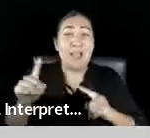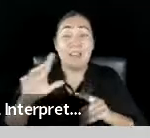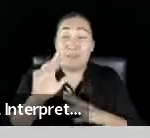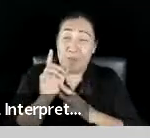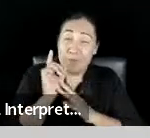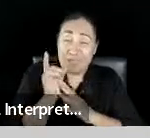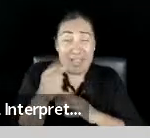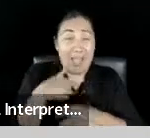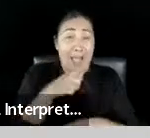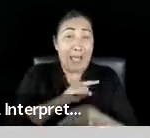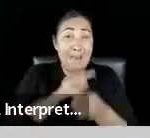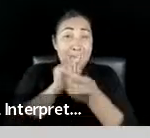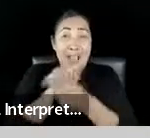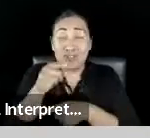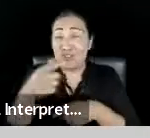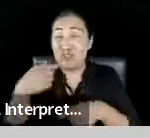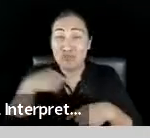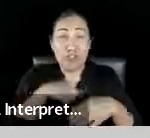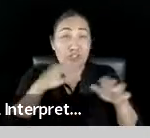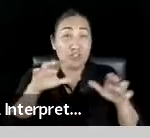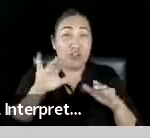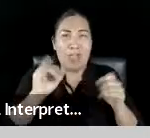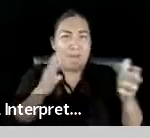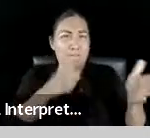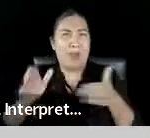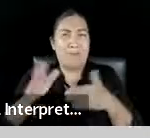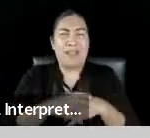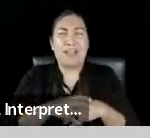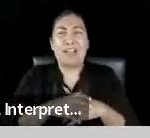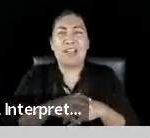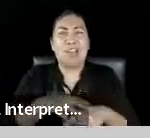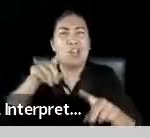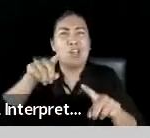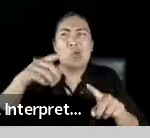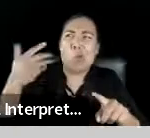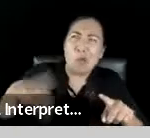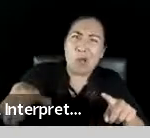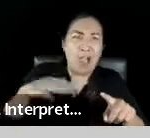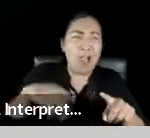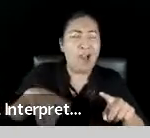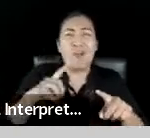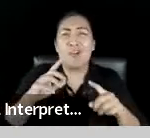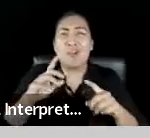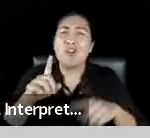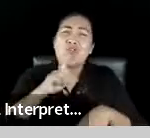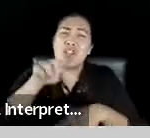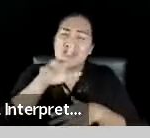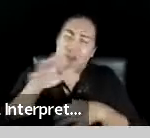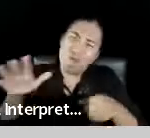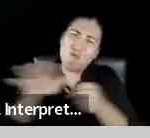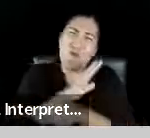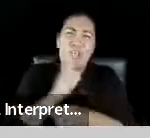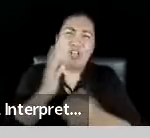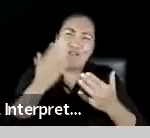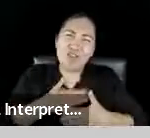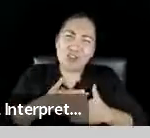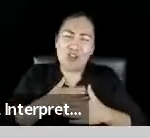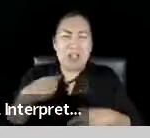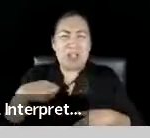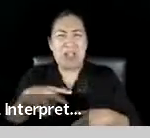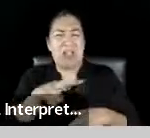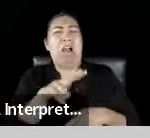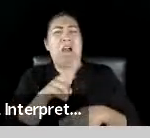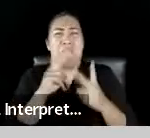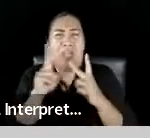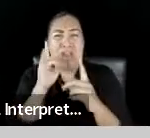the second I met you, when we did the prep thing, like you are just a ball of joy. Like you have such a charisma about you